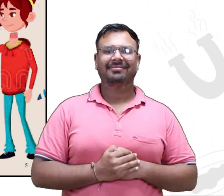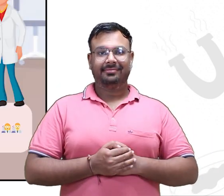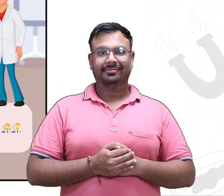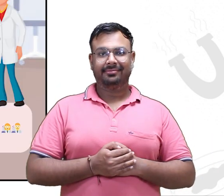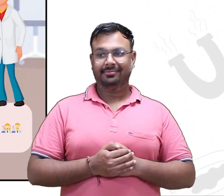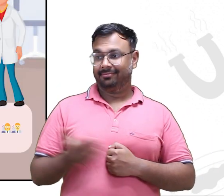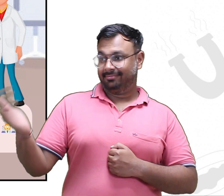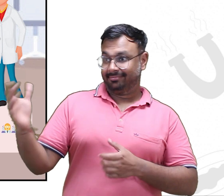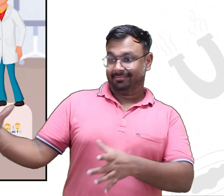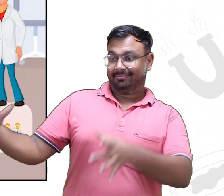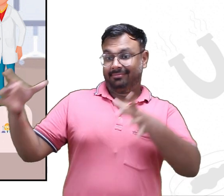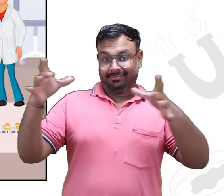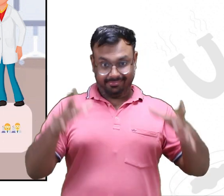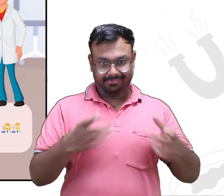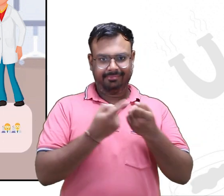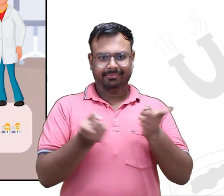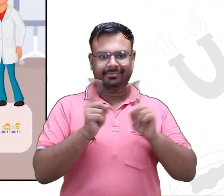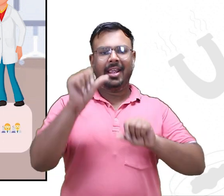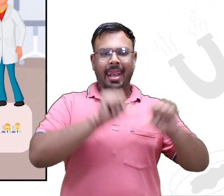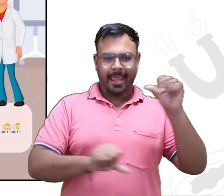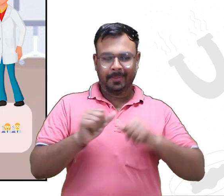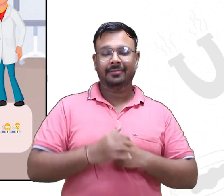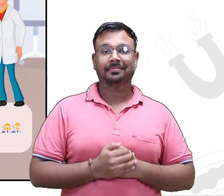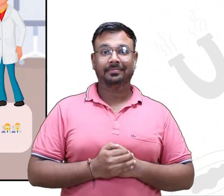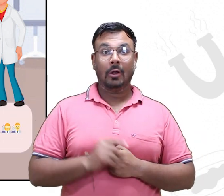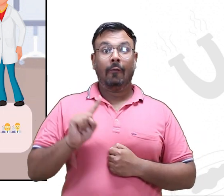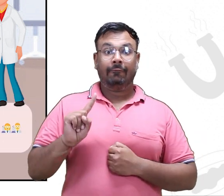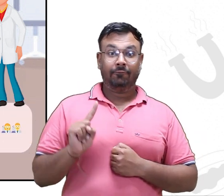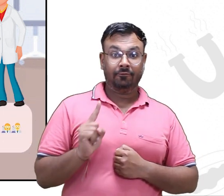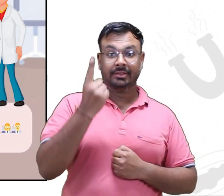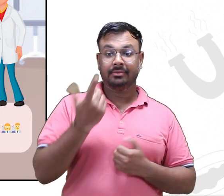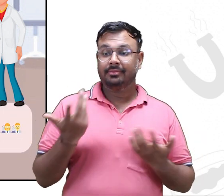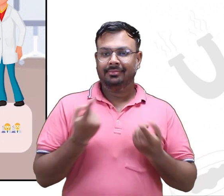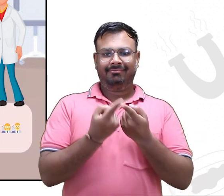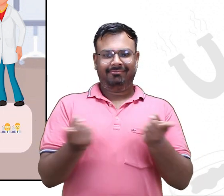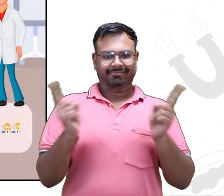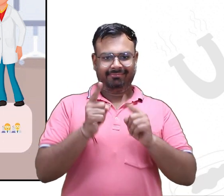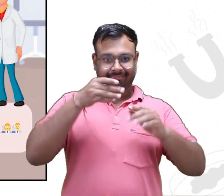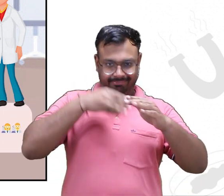First, we need to grow pure protein crystal in the lab.